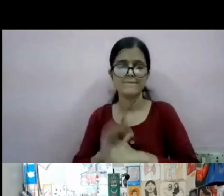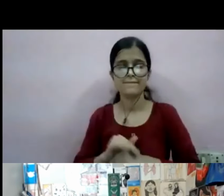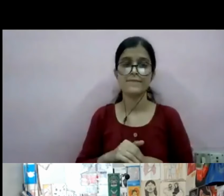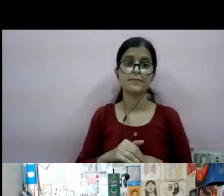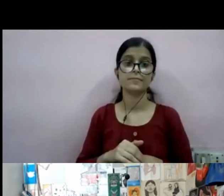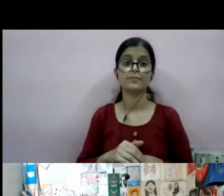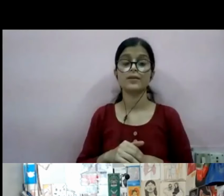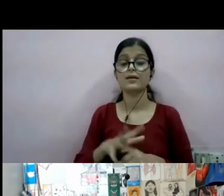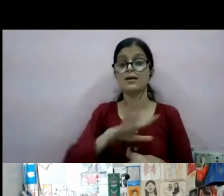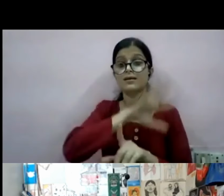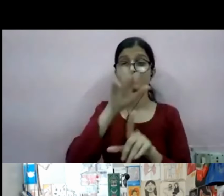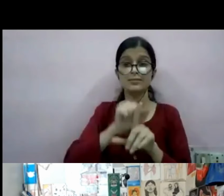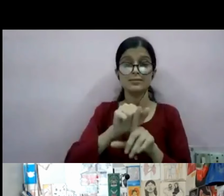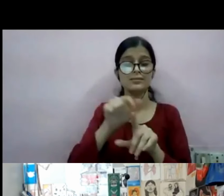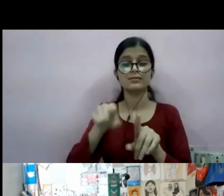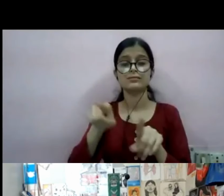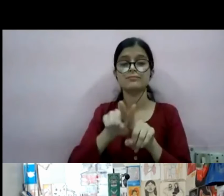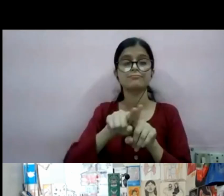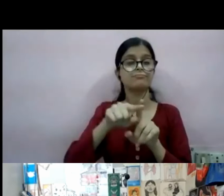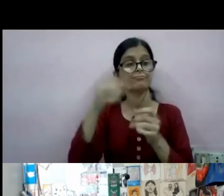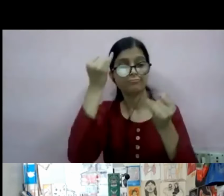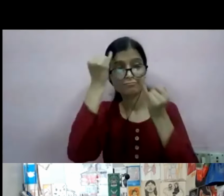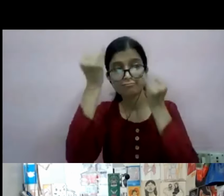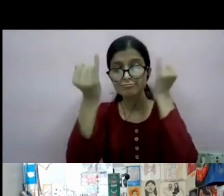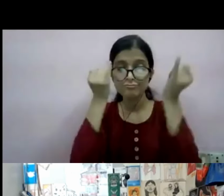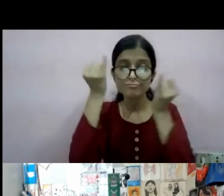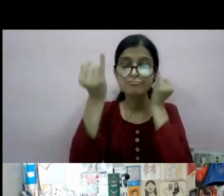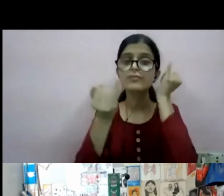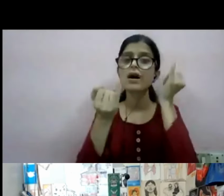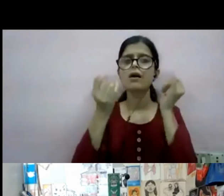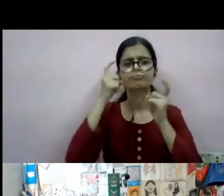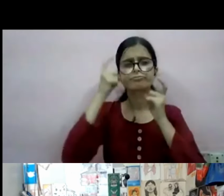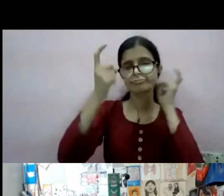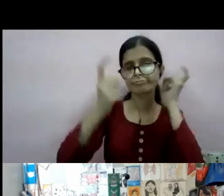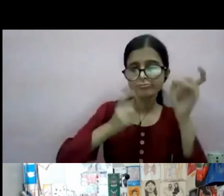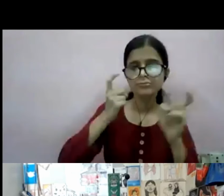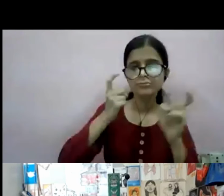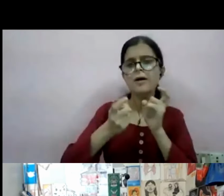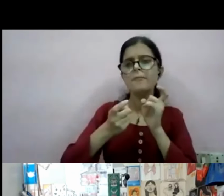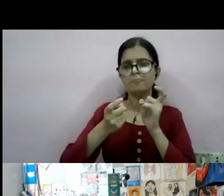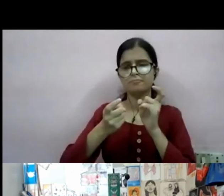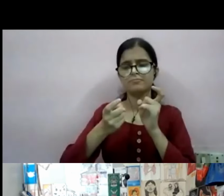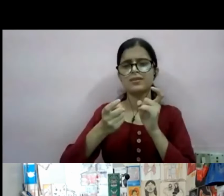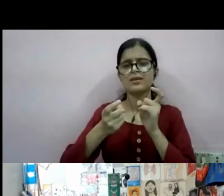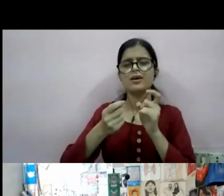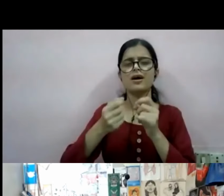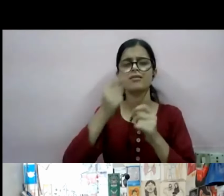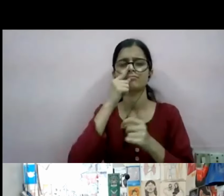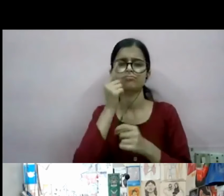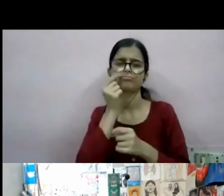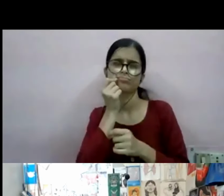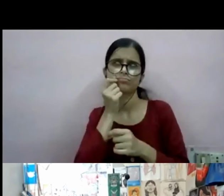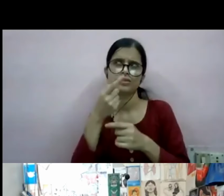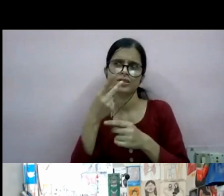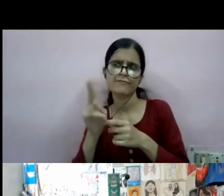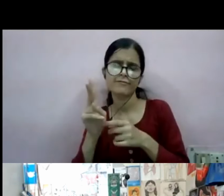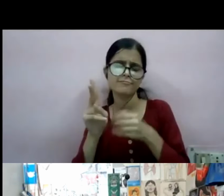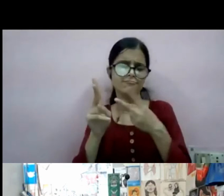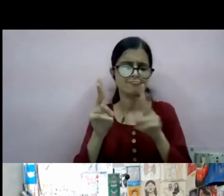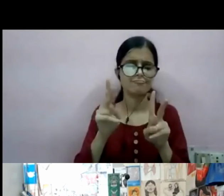they involve ideologies and the cultural constructions of gender differences, and structure because and